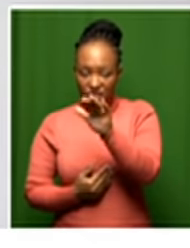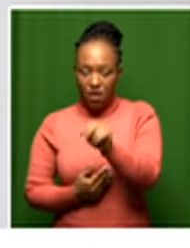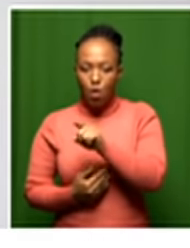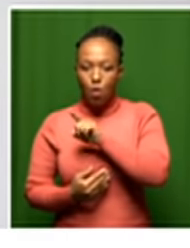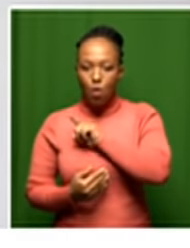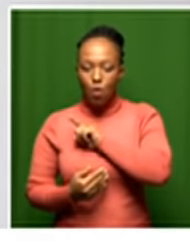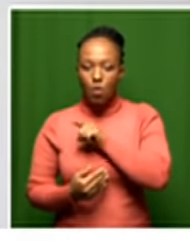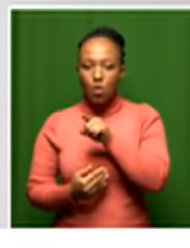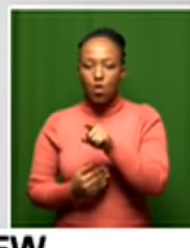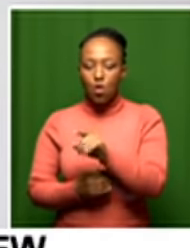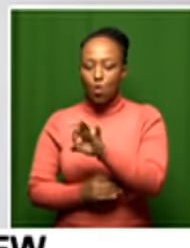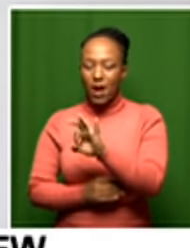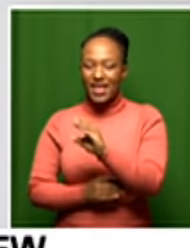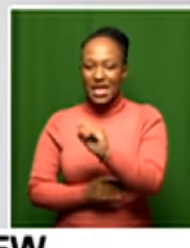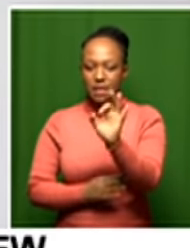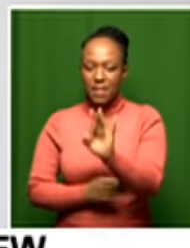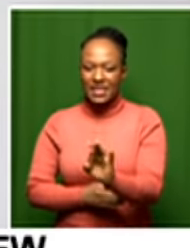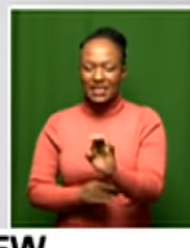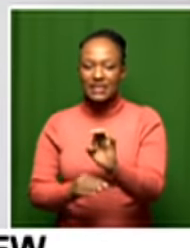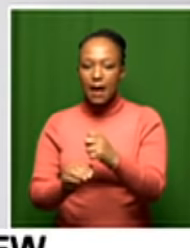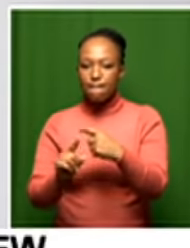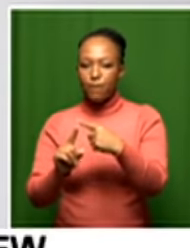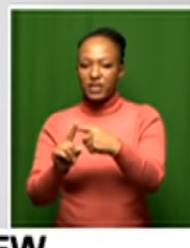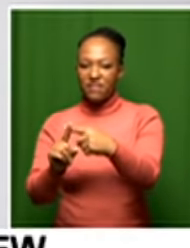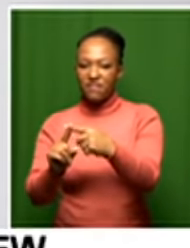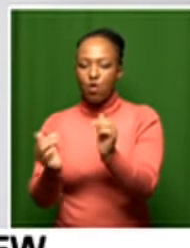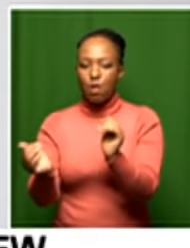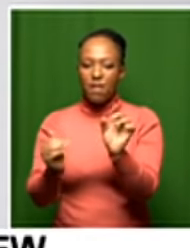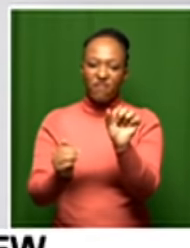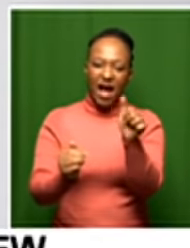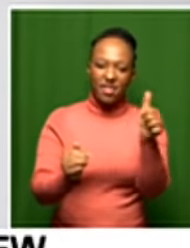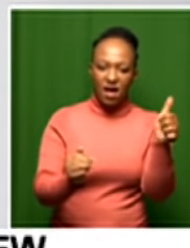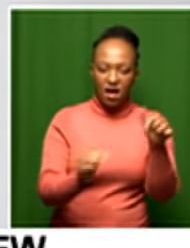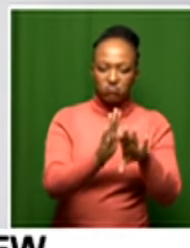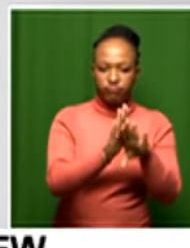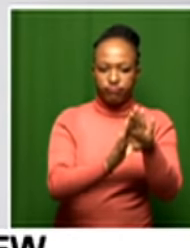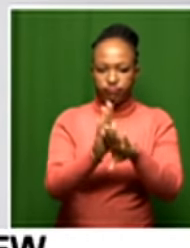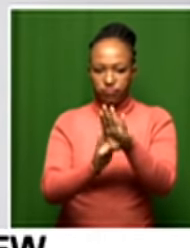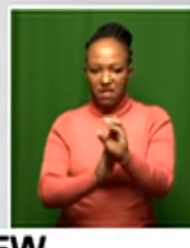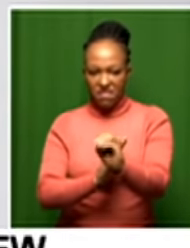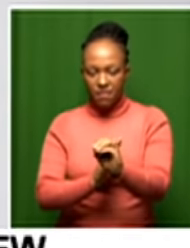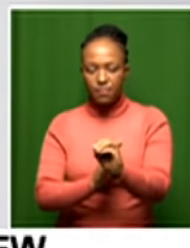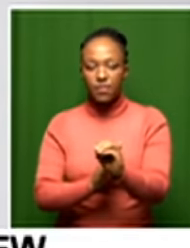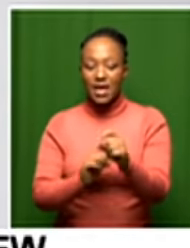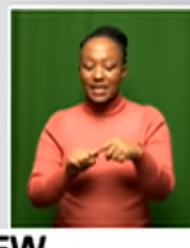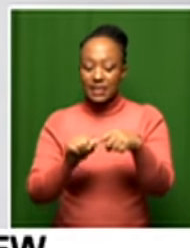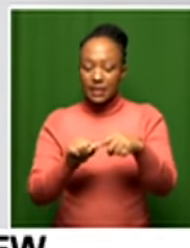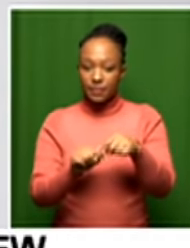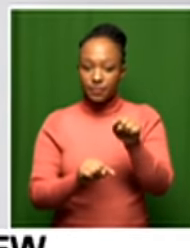case threshold, 30% case loading compared to the previous wave's peak. So based on